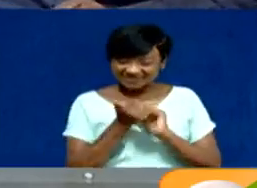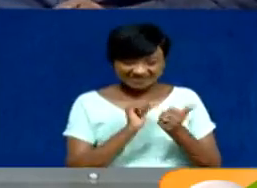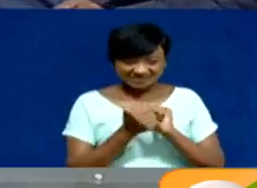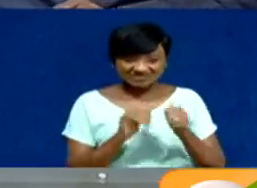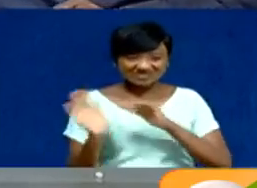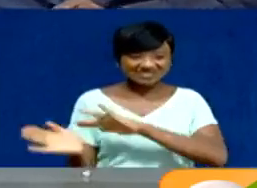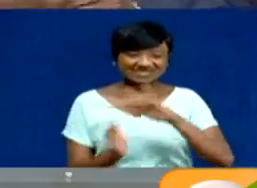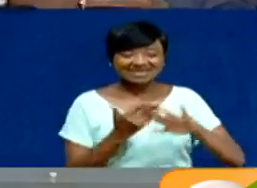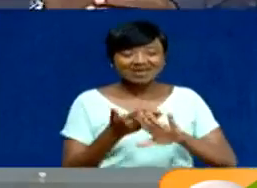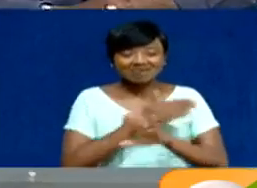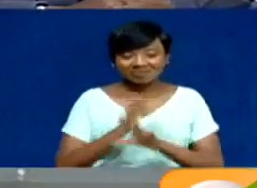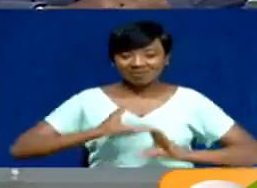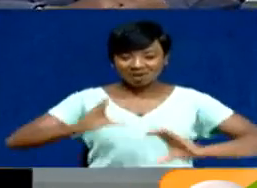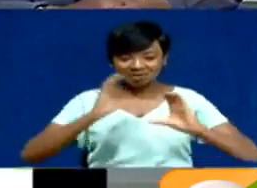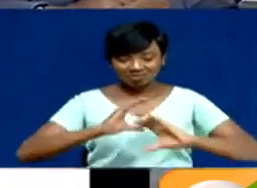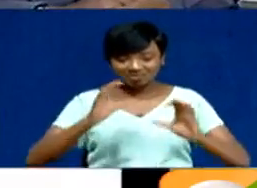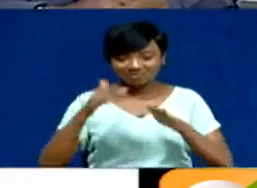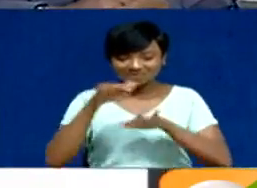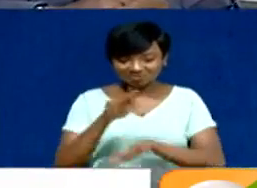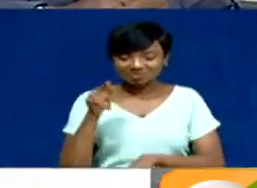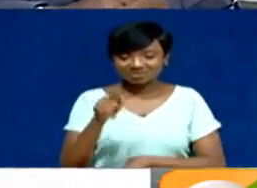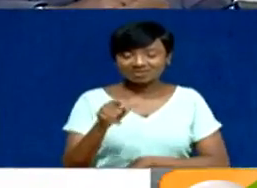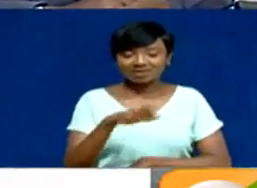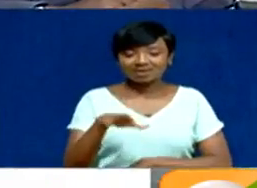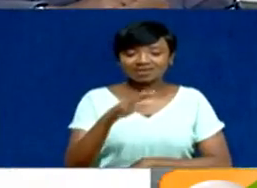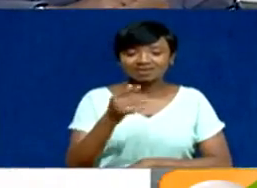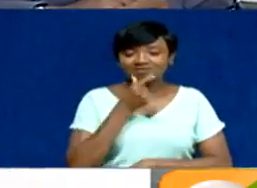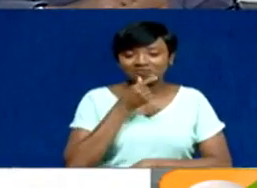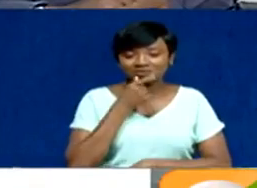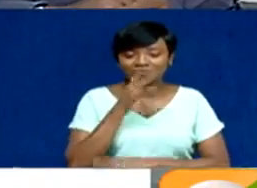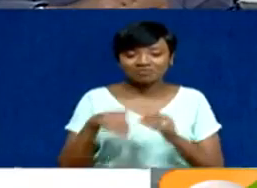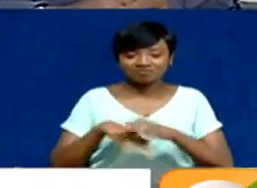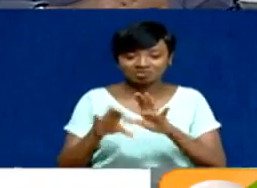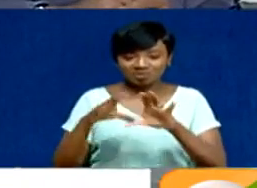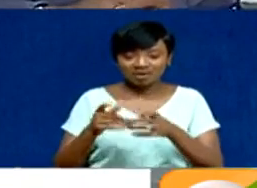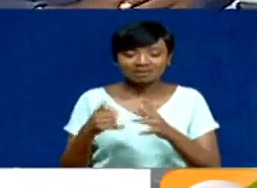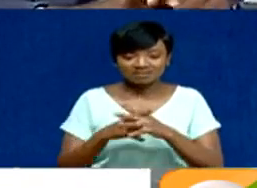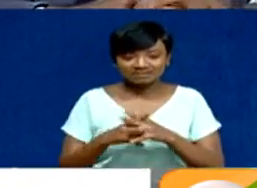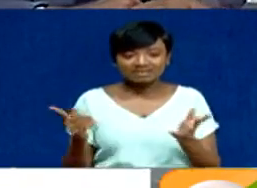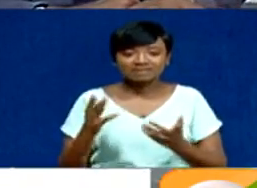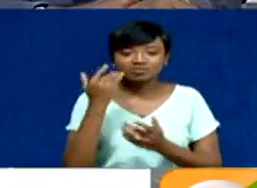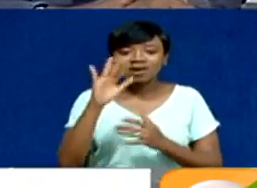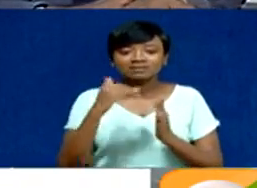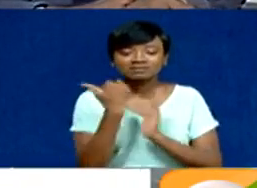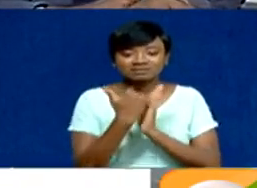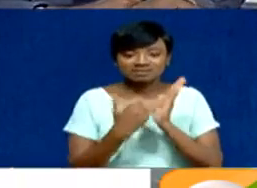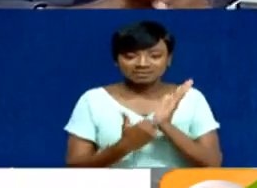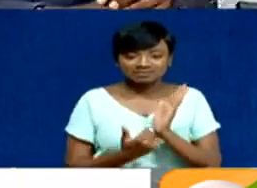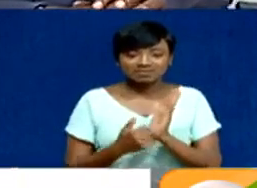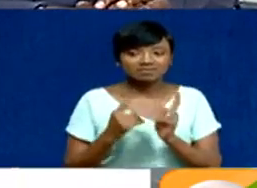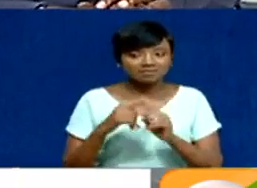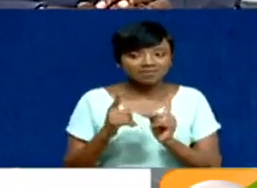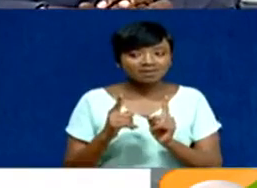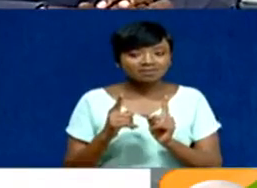Former Gor Mahia assistant head coach Sammy Pamzo Omollo kicked off his Police FC reign with a statement of intent with a